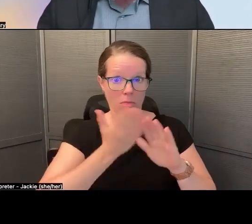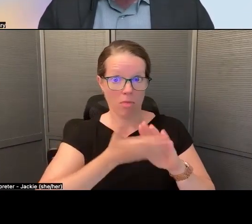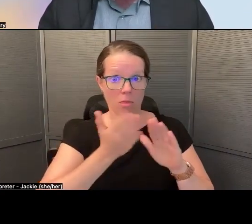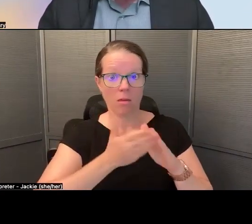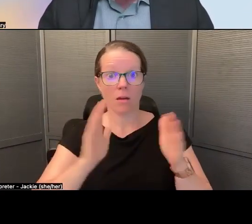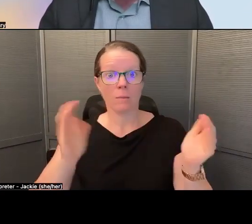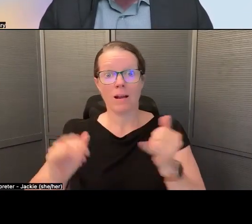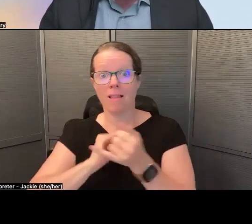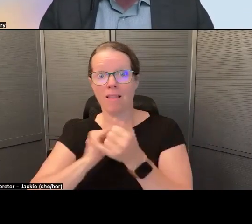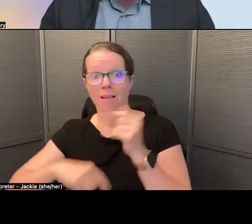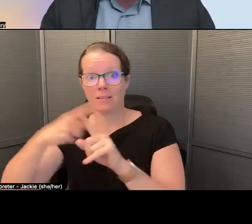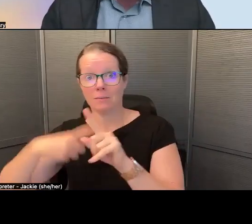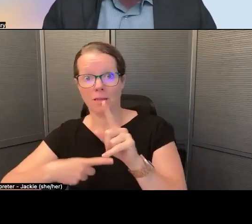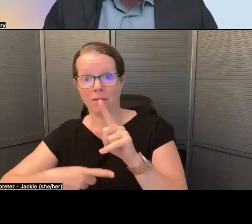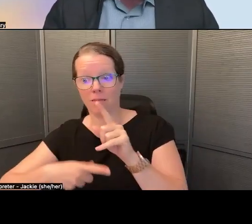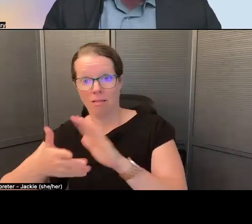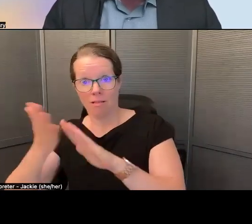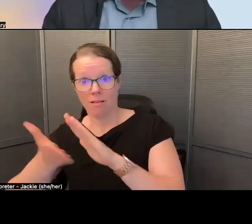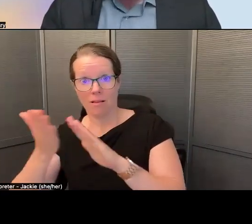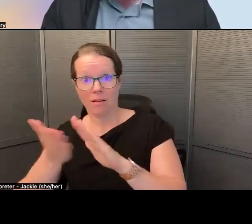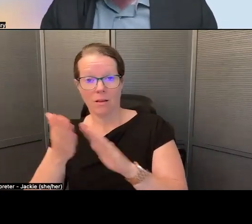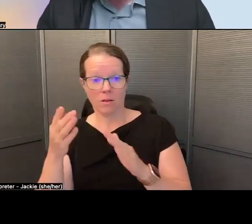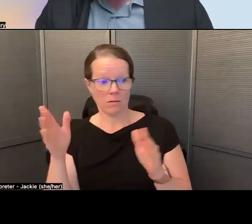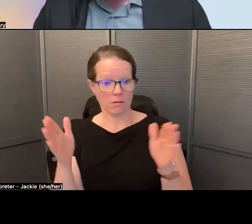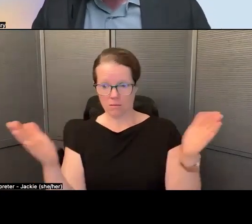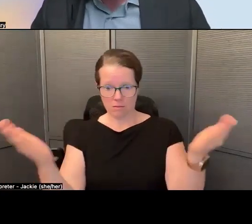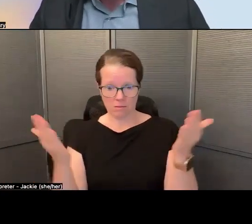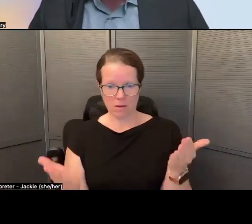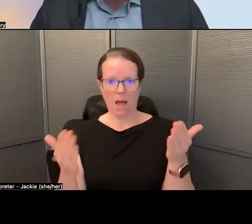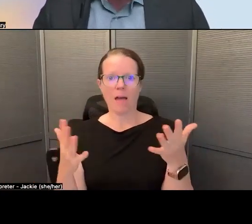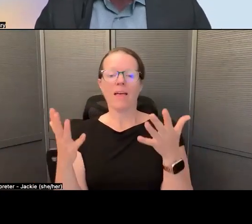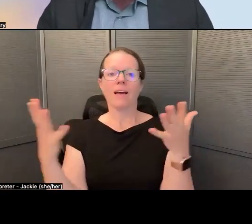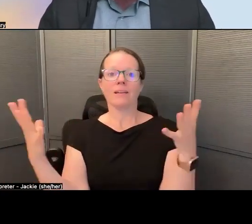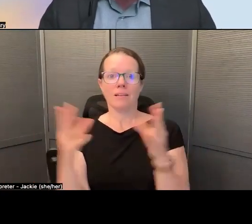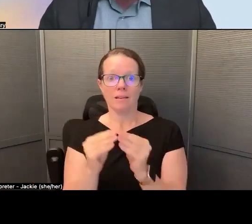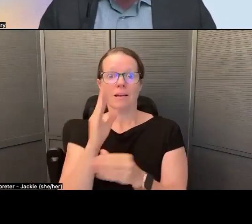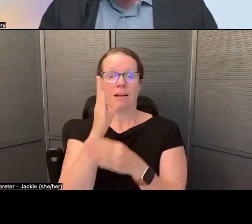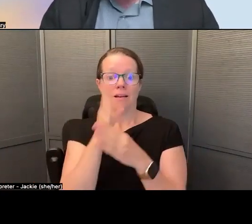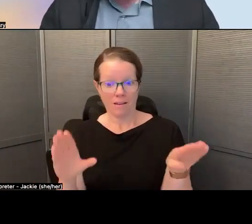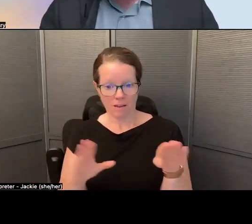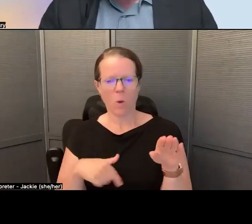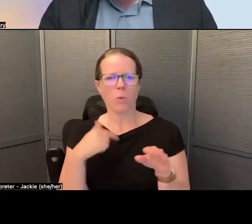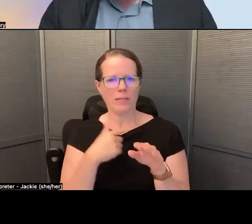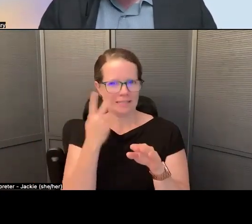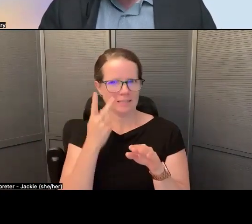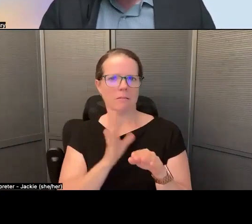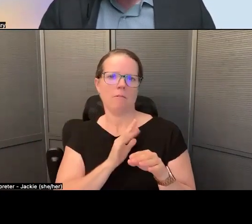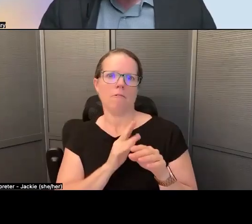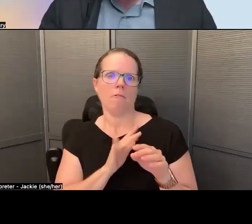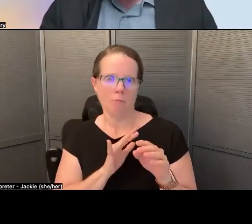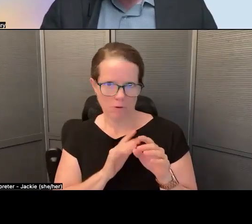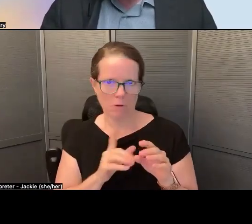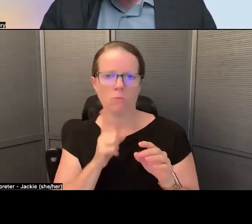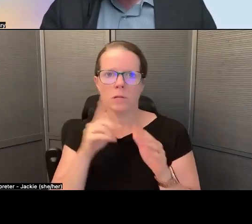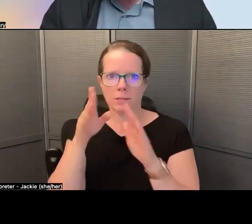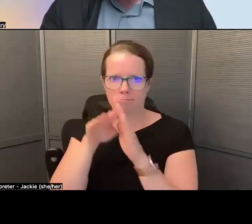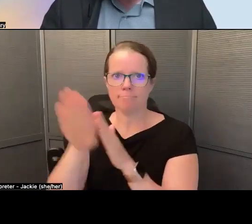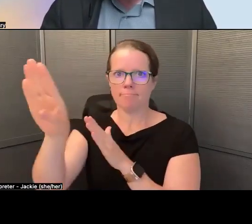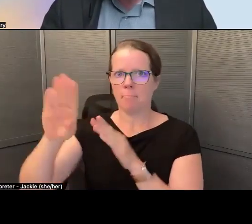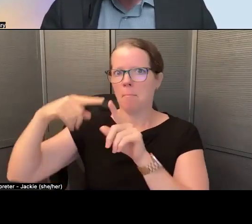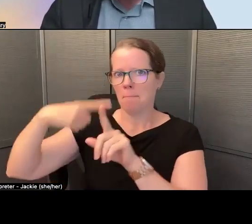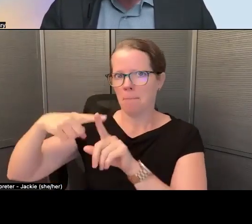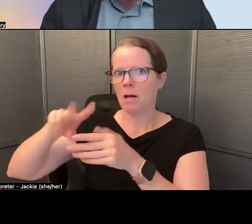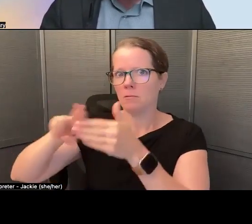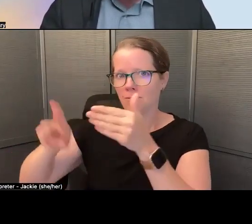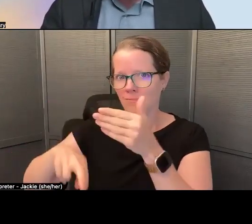see signs pointing in the right direction, and in some cases, dramatically so. We'll be looking at 3 primary